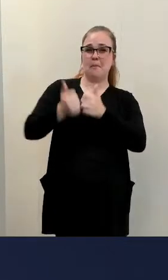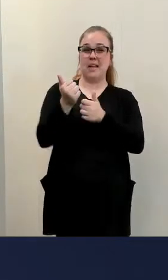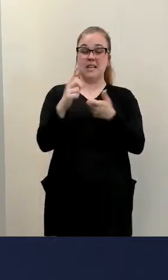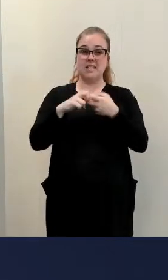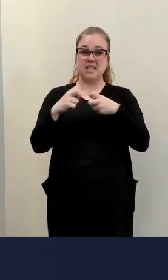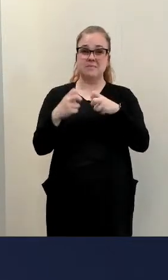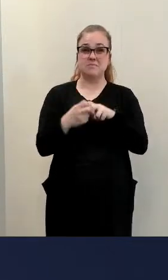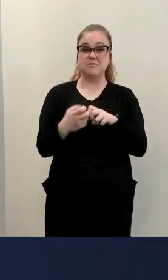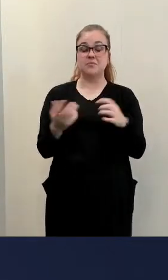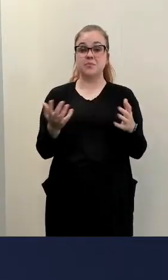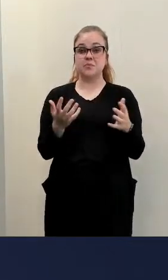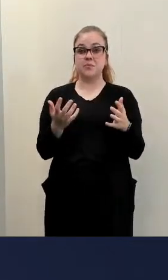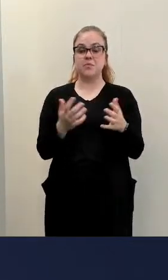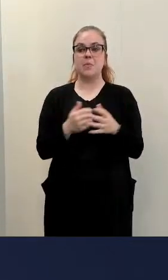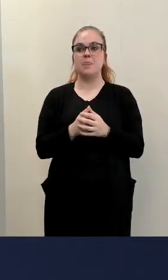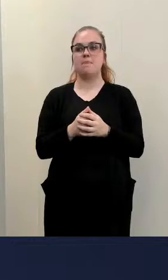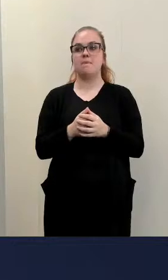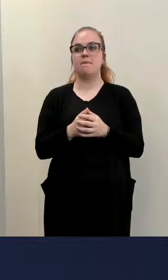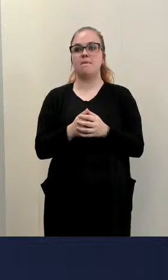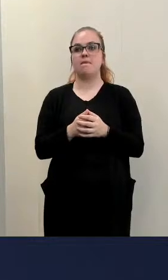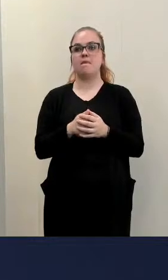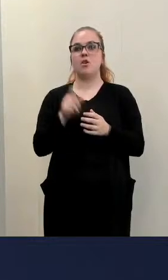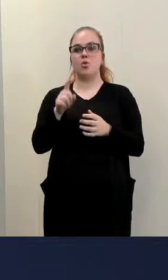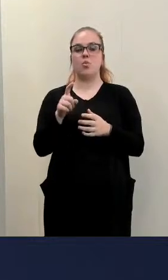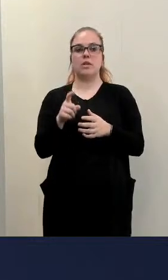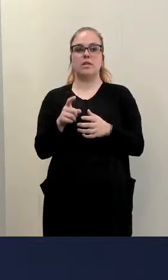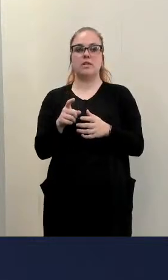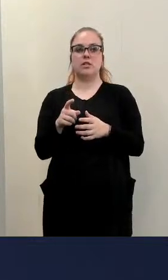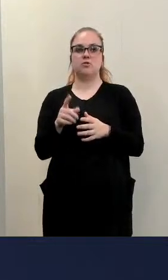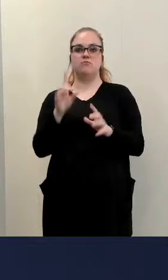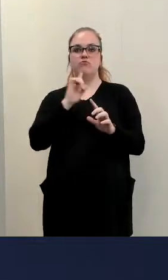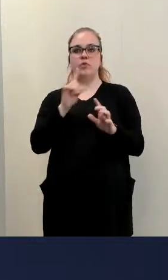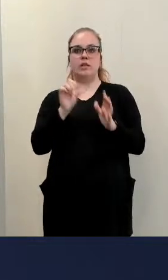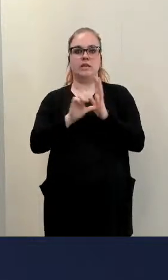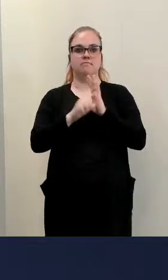bigger things that, should be highlighted is the trust factor.